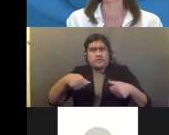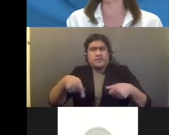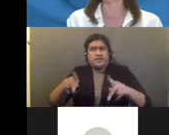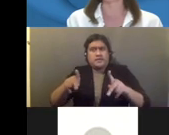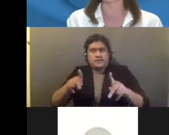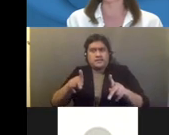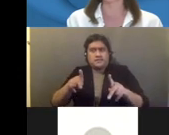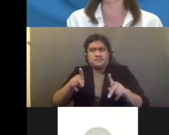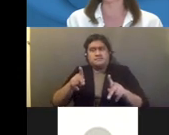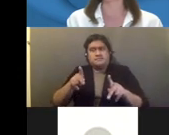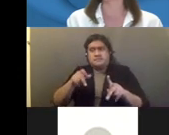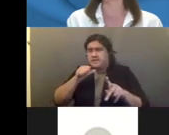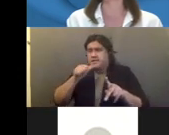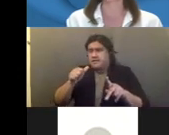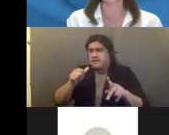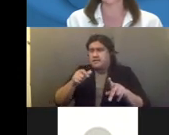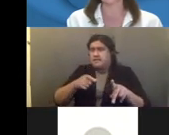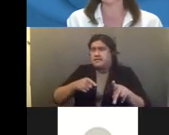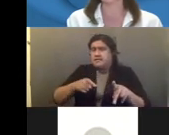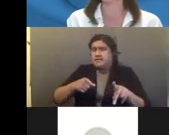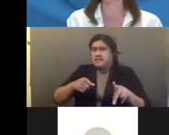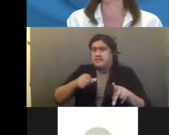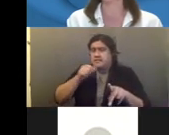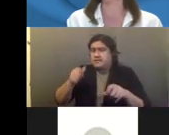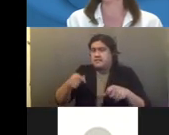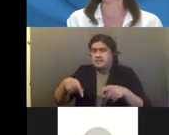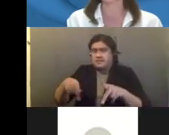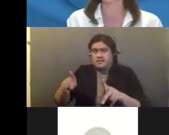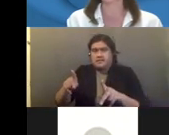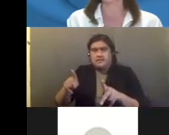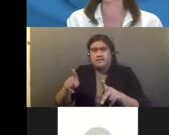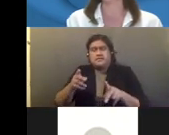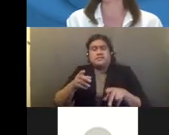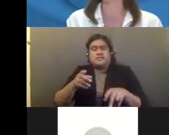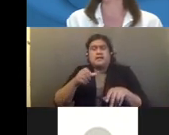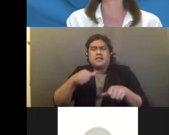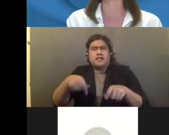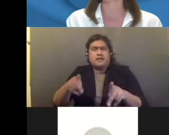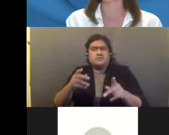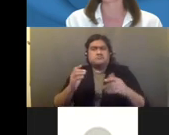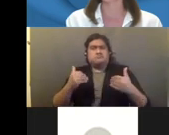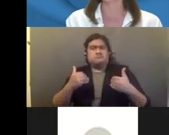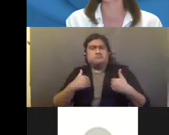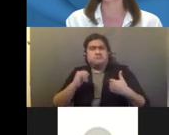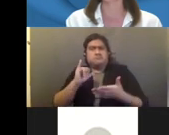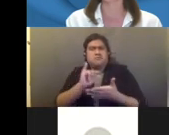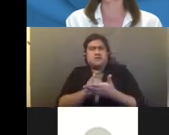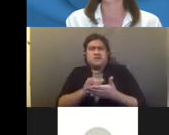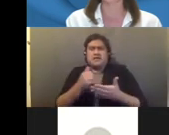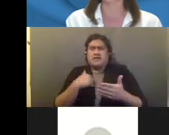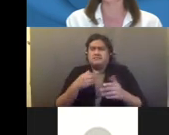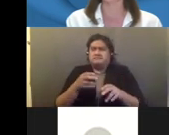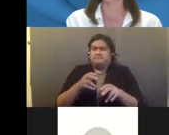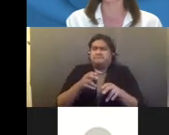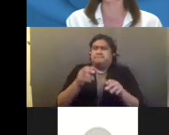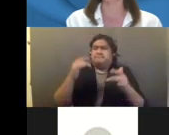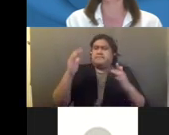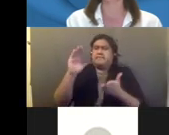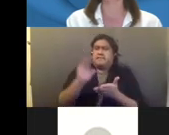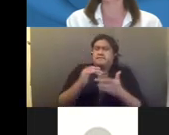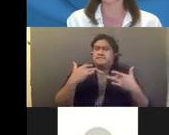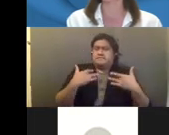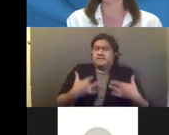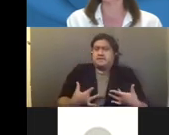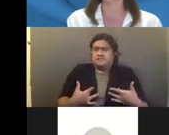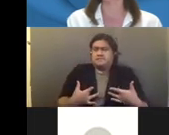similar rates of depression and only slightly elevated rates of anxiety when they reach later adolescence and adulthood than